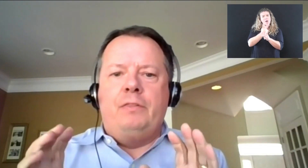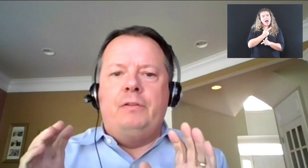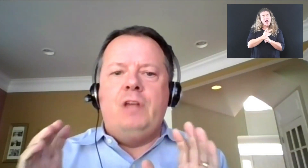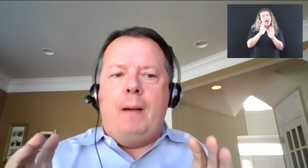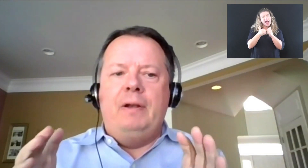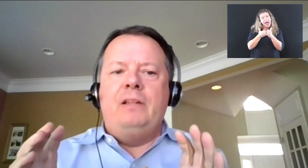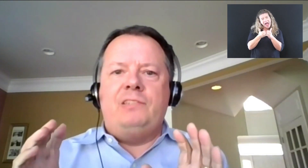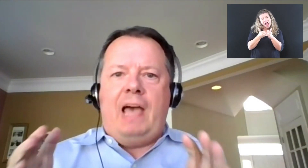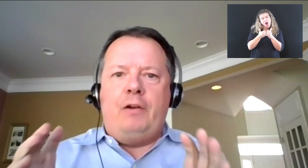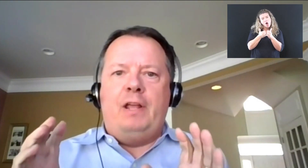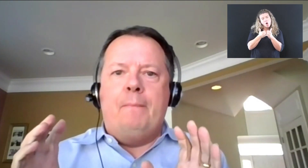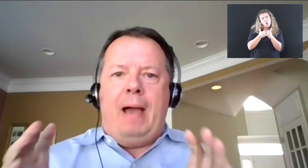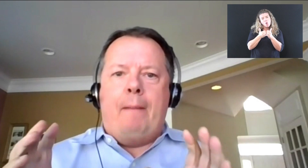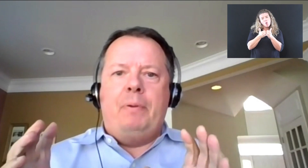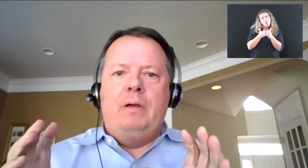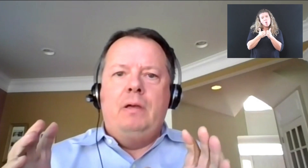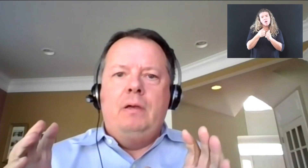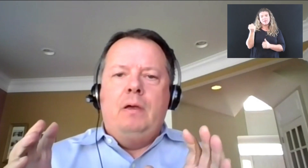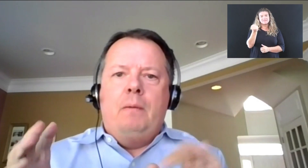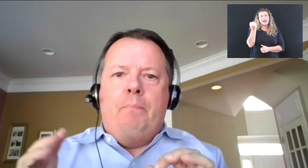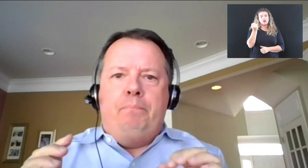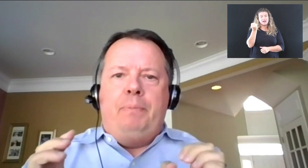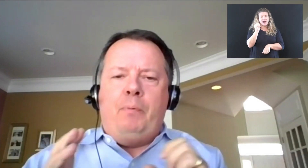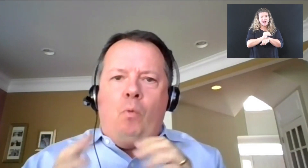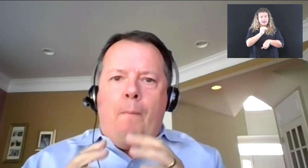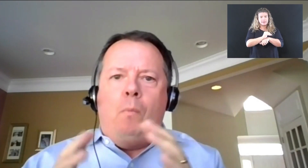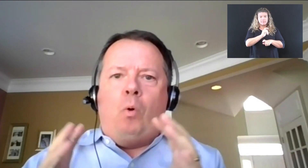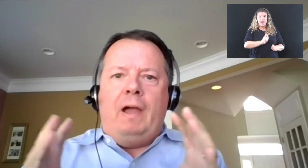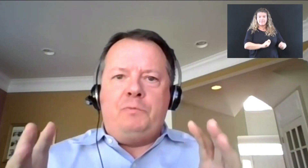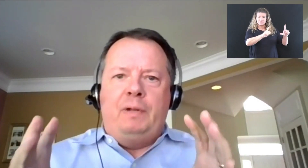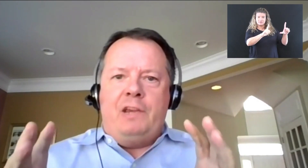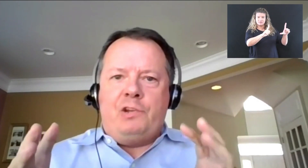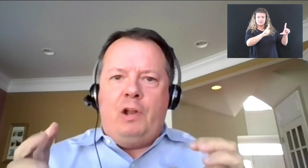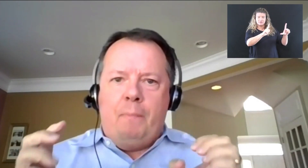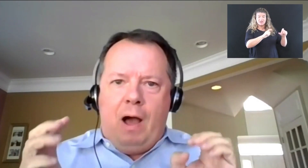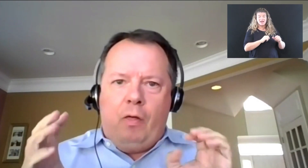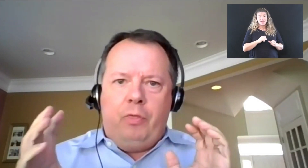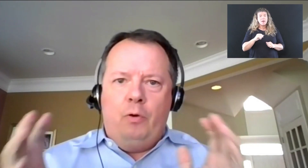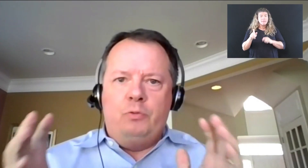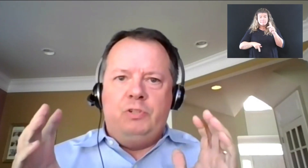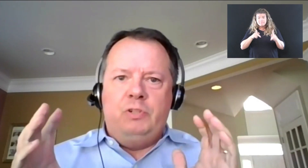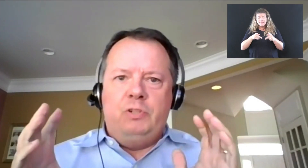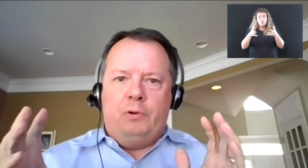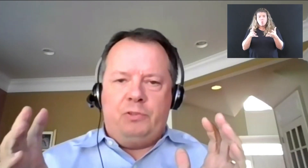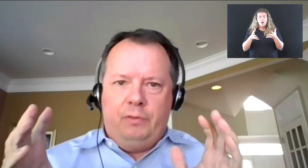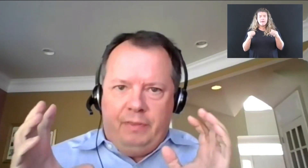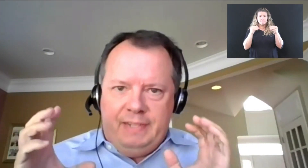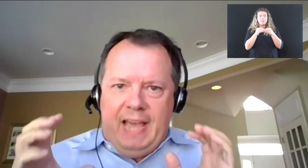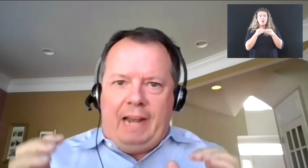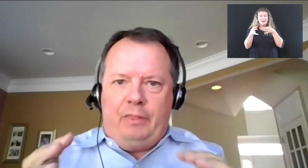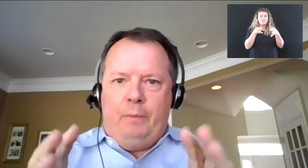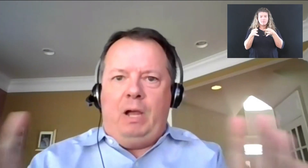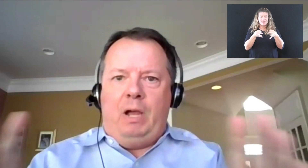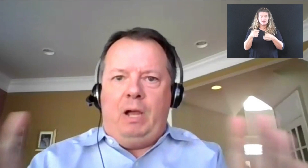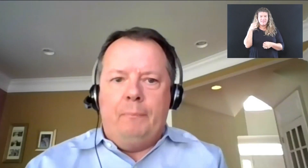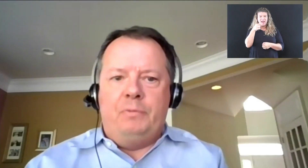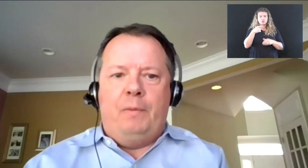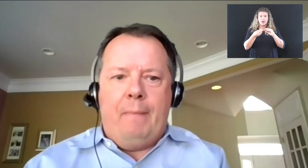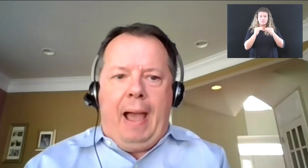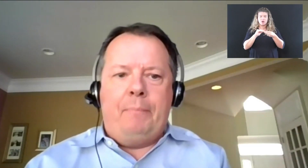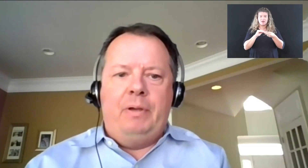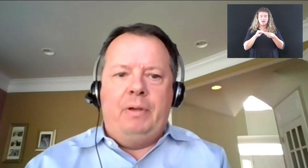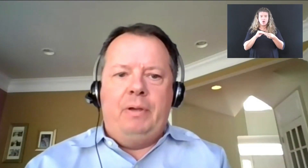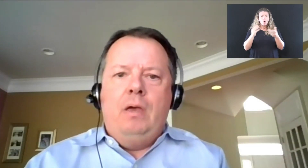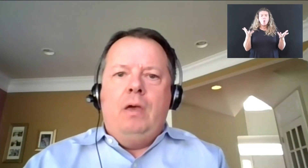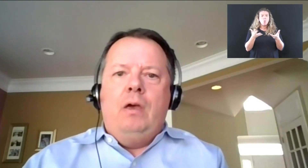go into the dominant Saturday map. People want more explanation about those numbers, the data that becomes